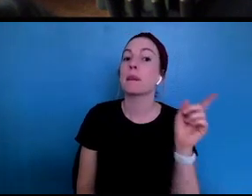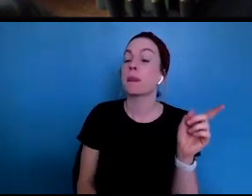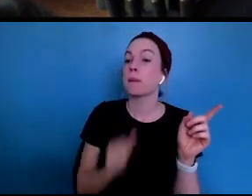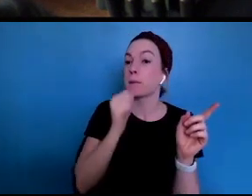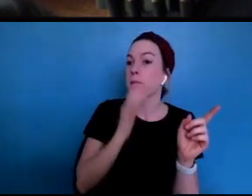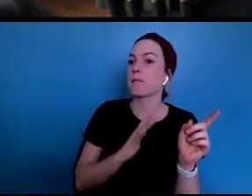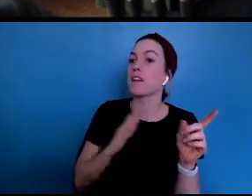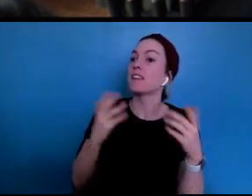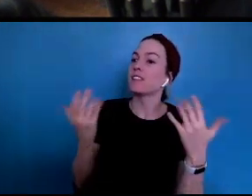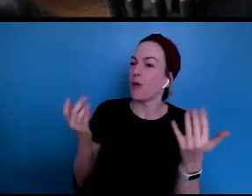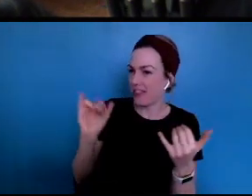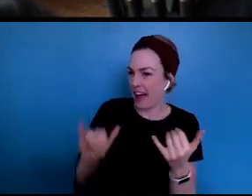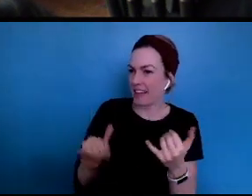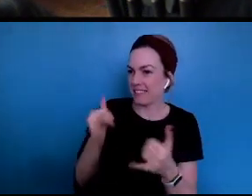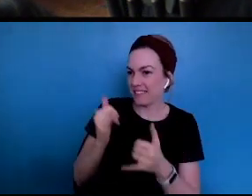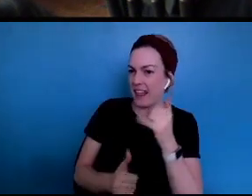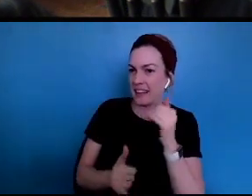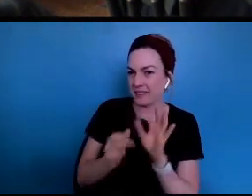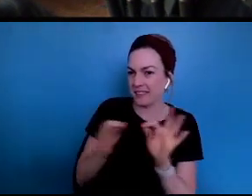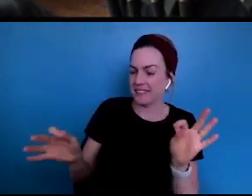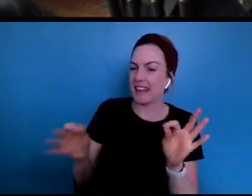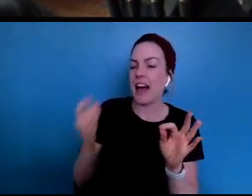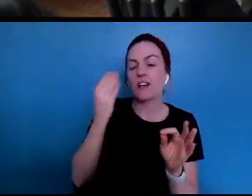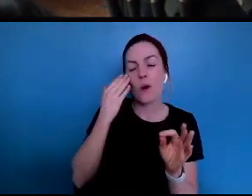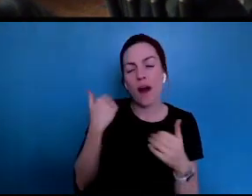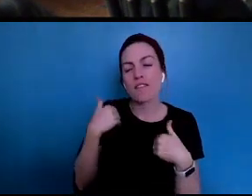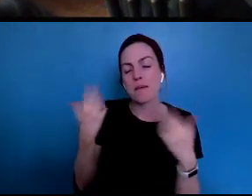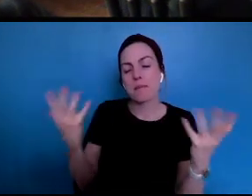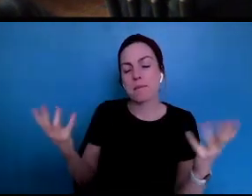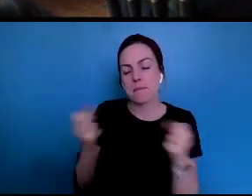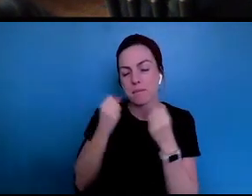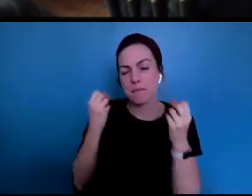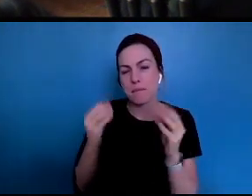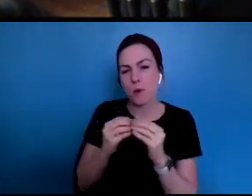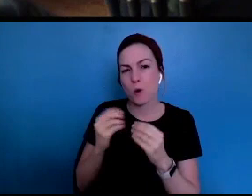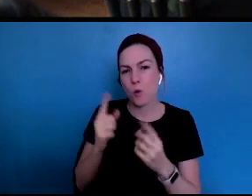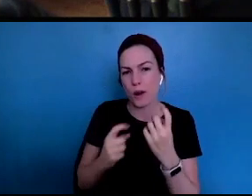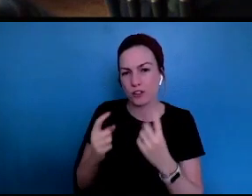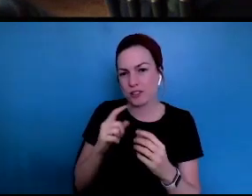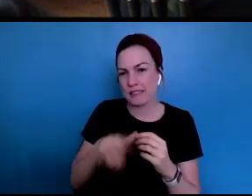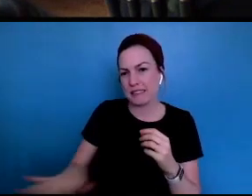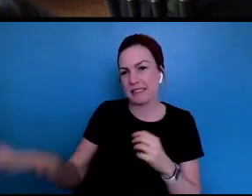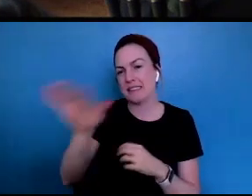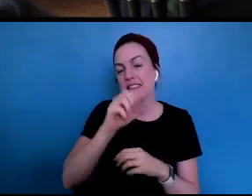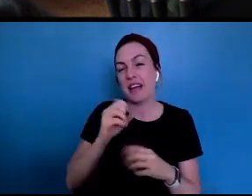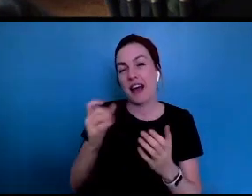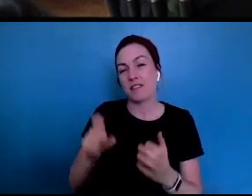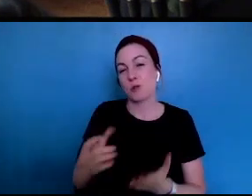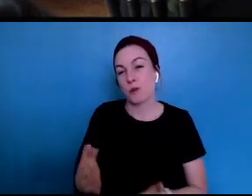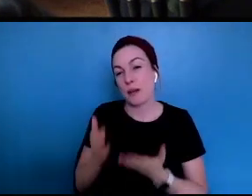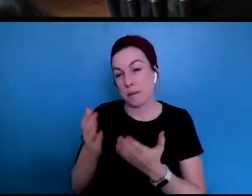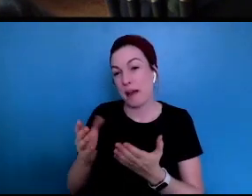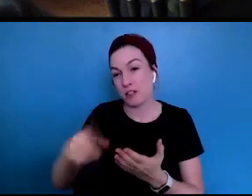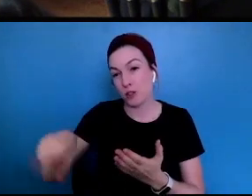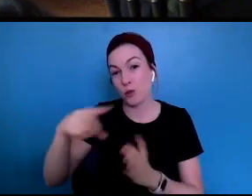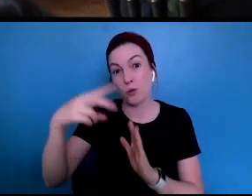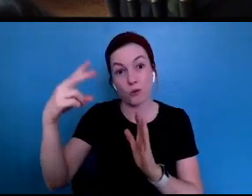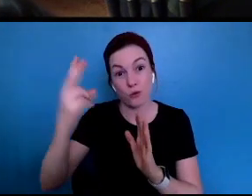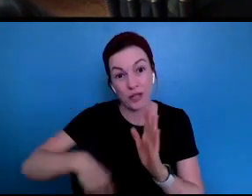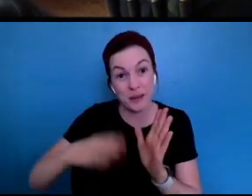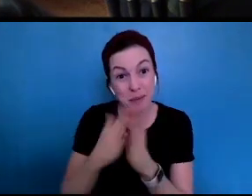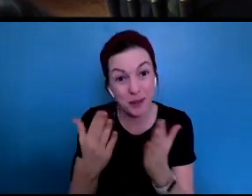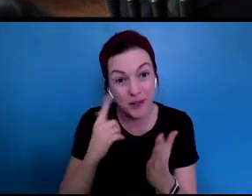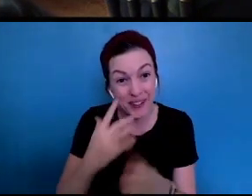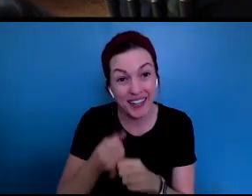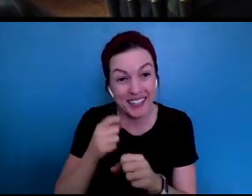probably many more questions in the room, so I will have to recommend to you that you read the book to get the